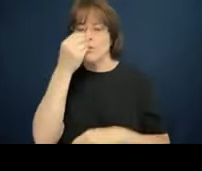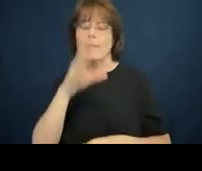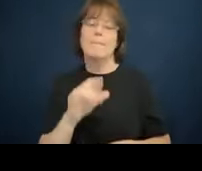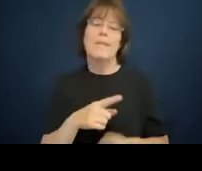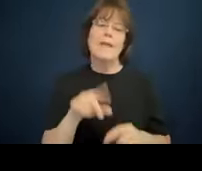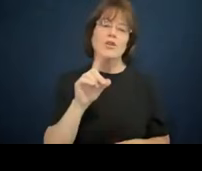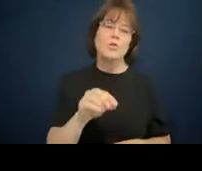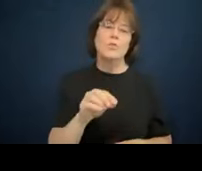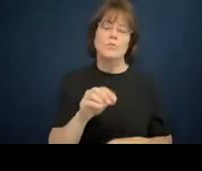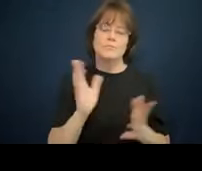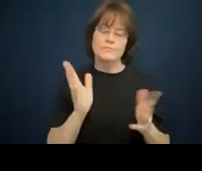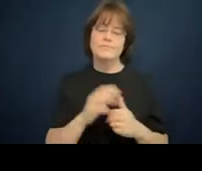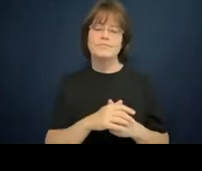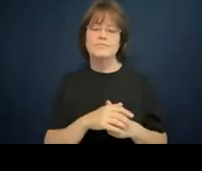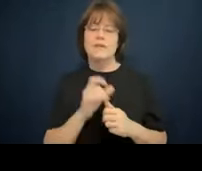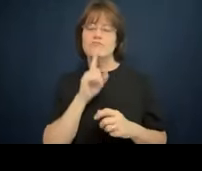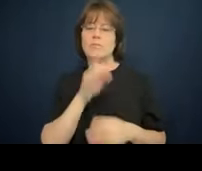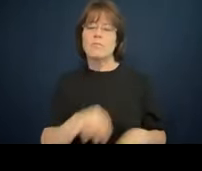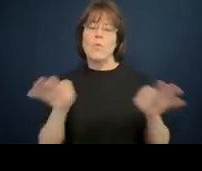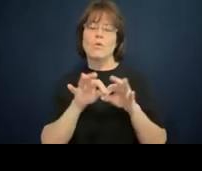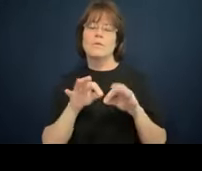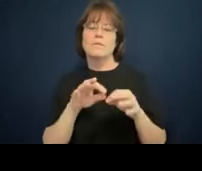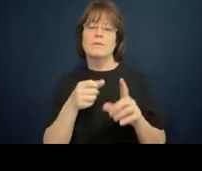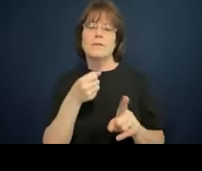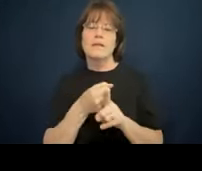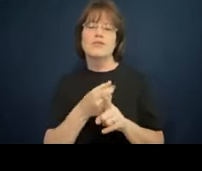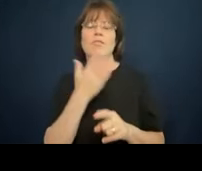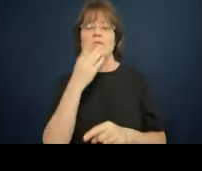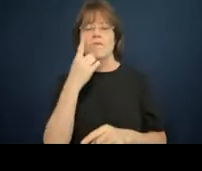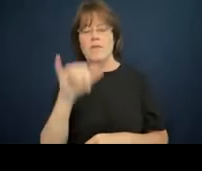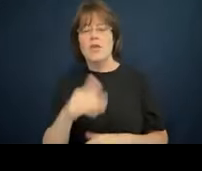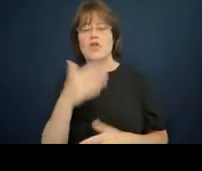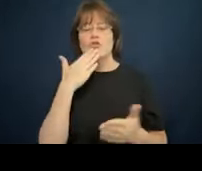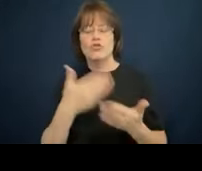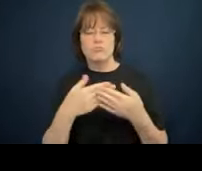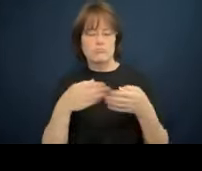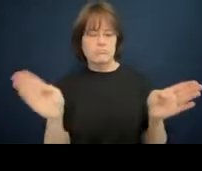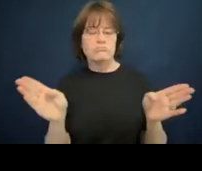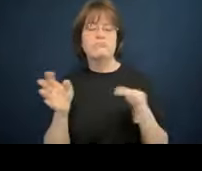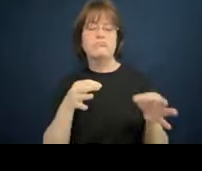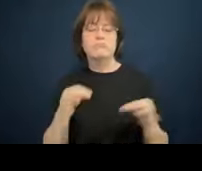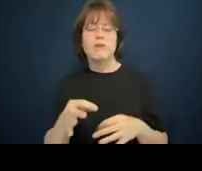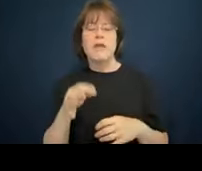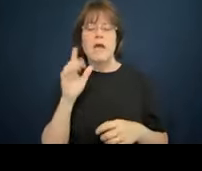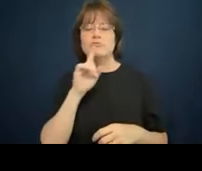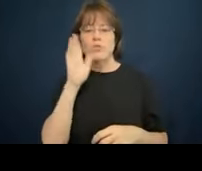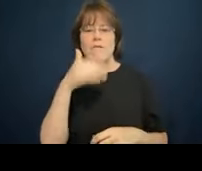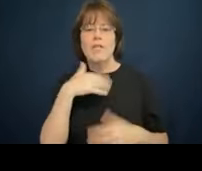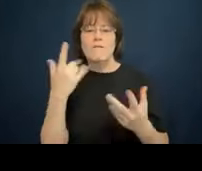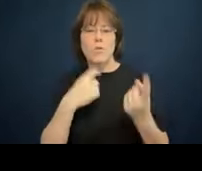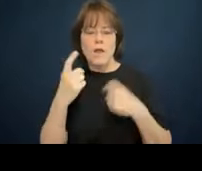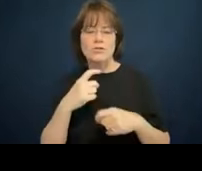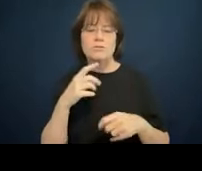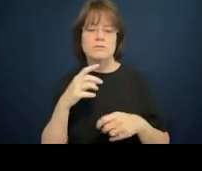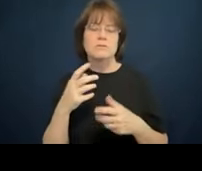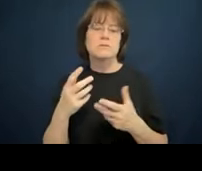important implications. So thank you for that good overview. I'm sure there'll be a lot of questions coming up in